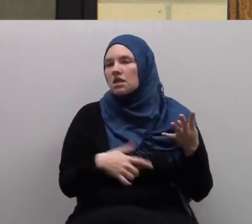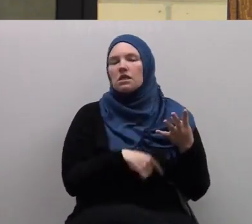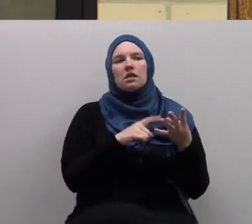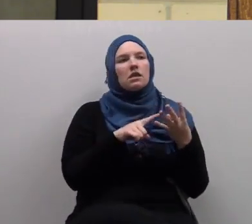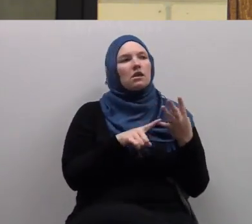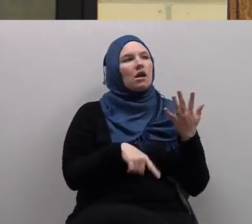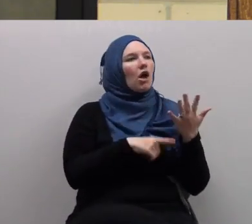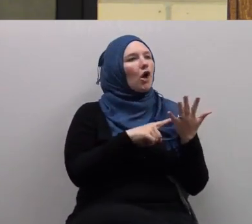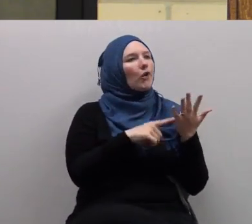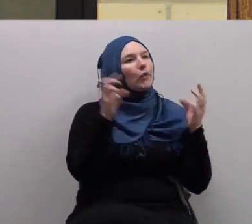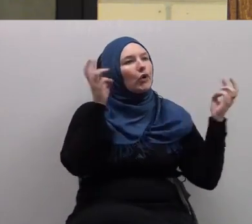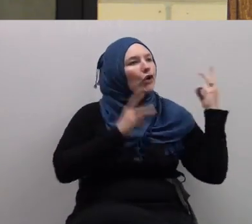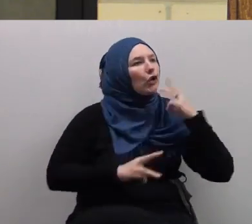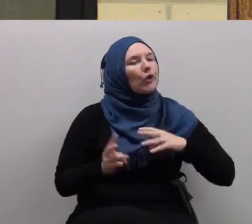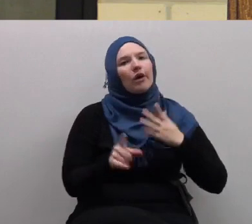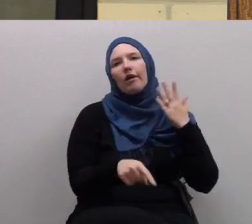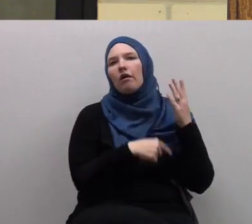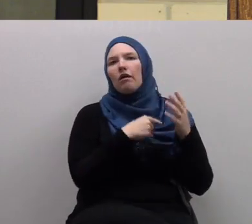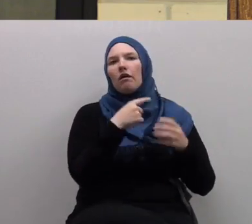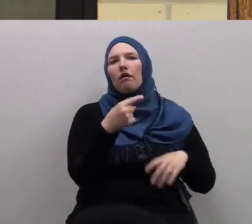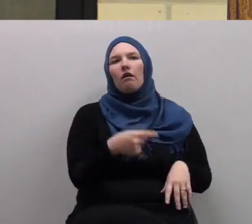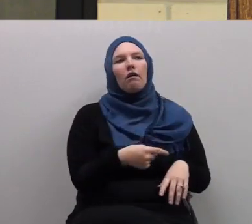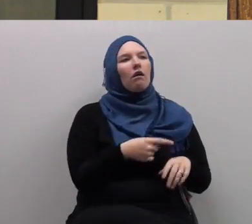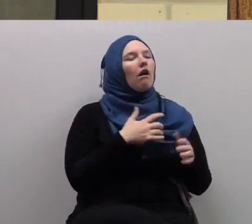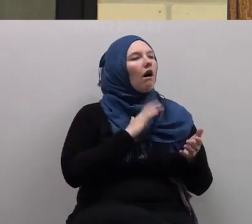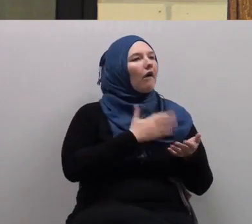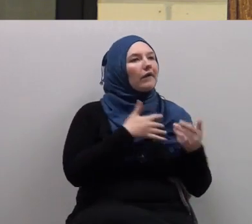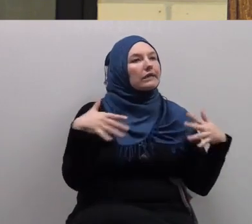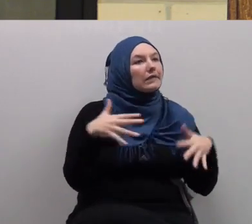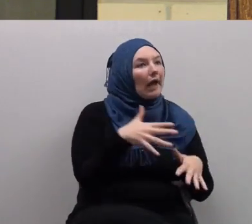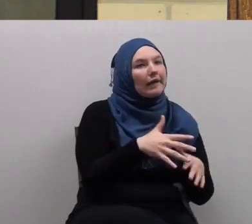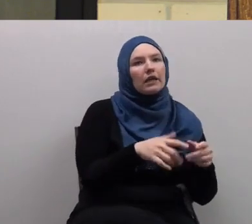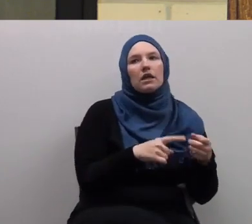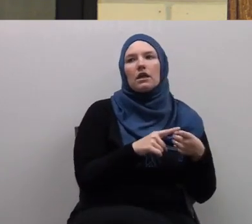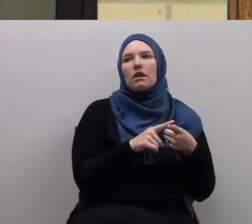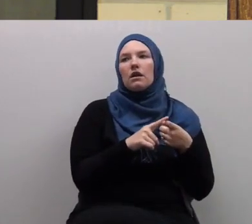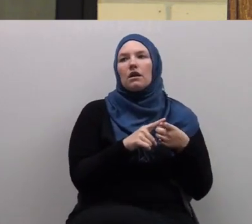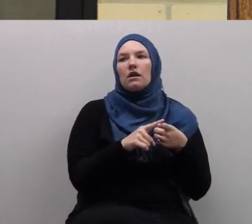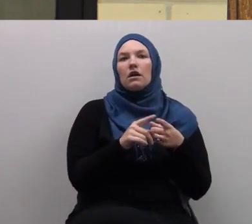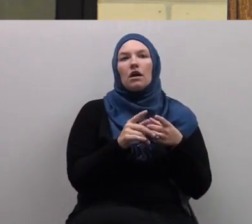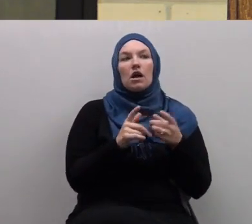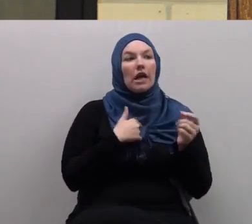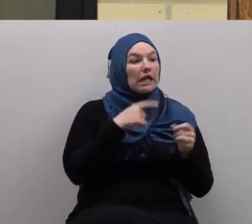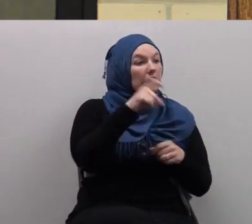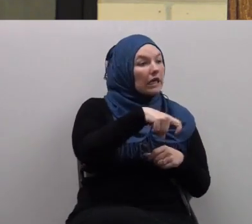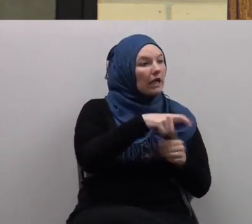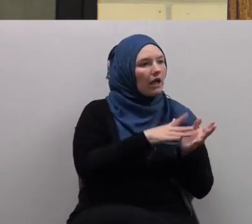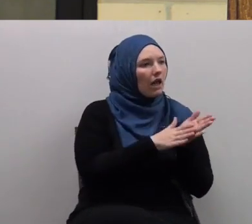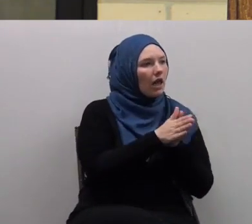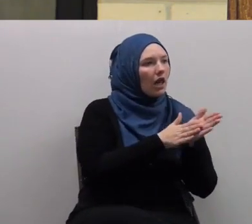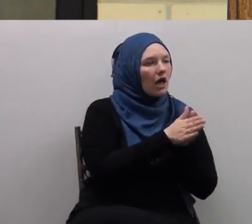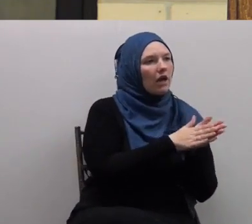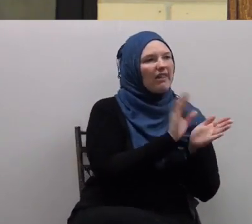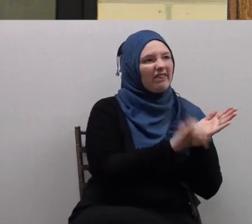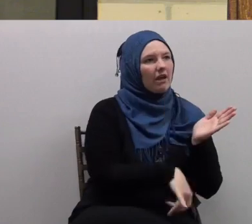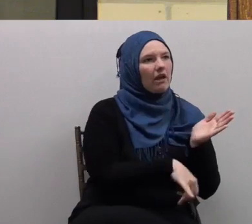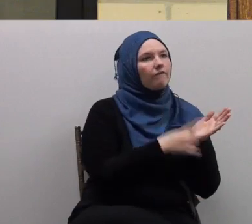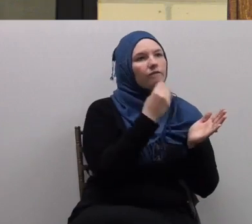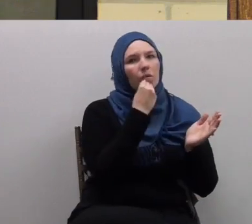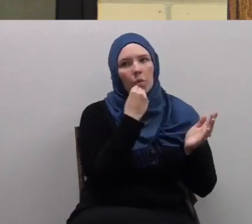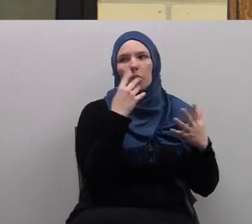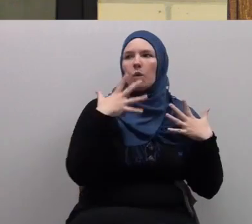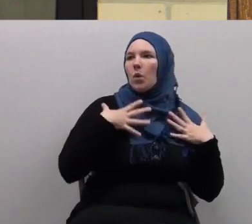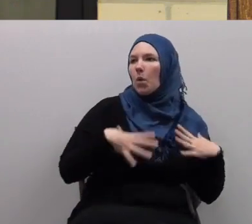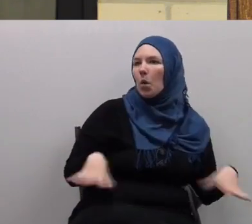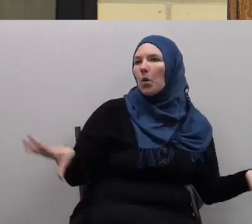our worries, our anxiety. We're driven by our needs for food,